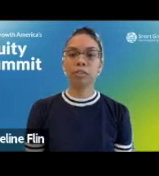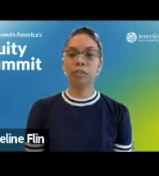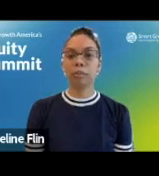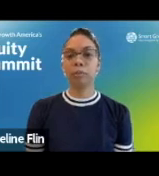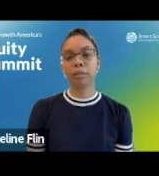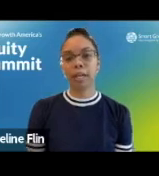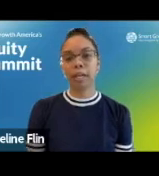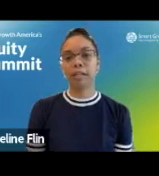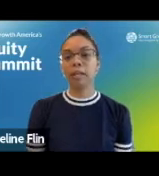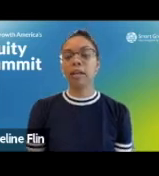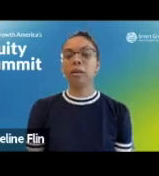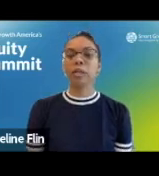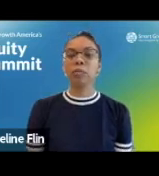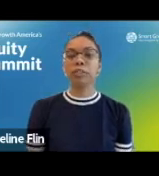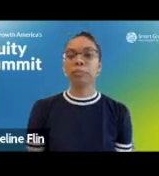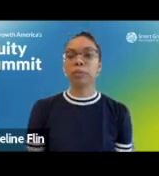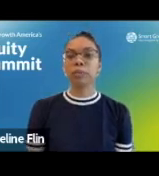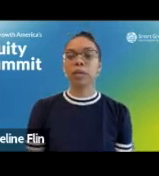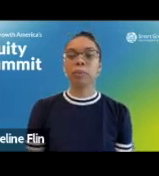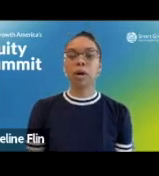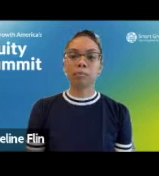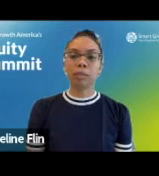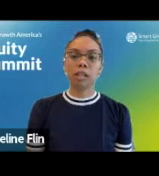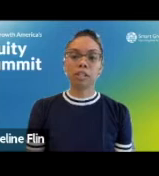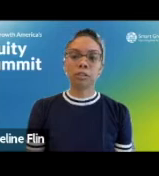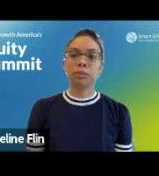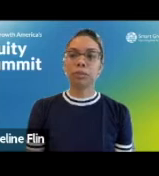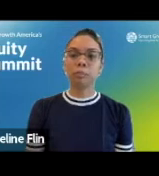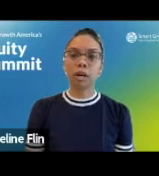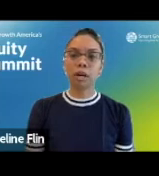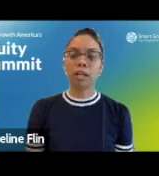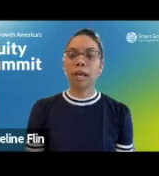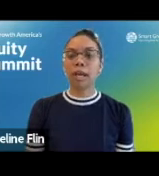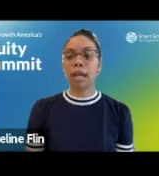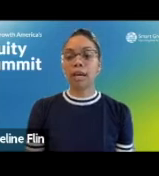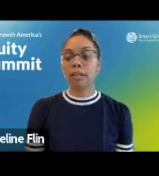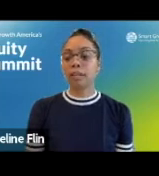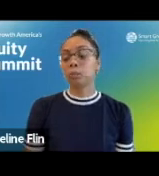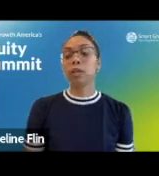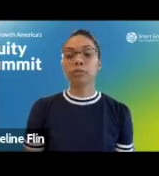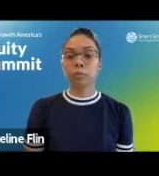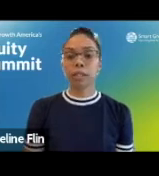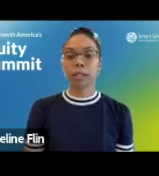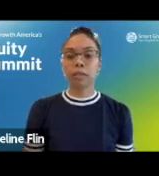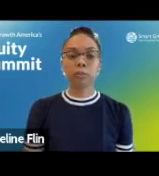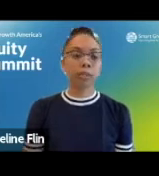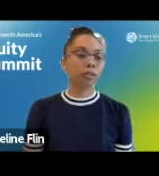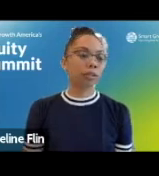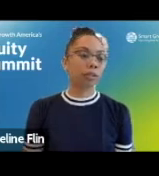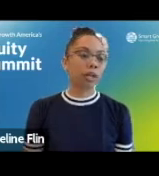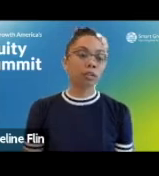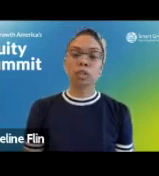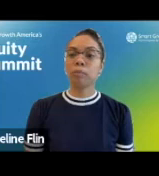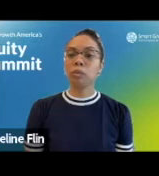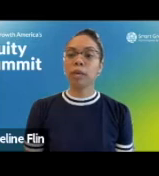equitable development plan. We wanted to build a park beyond just building a park. And as we heard from our keynote